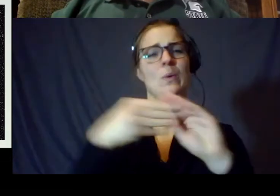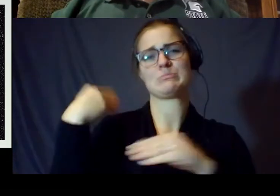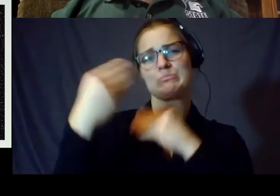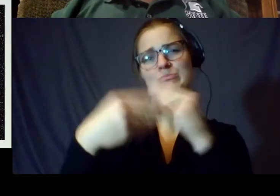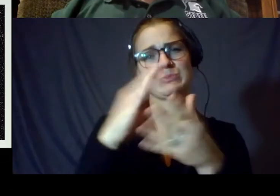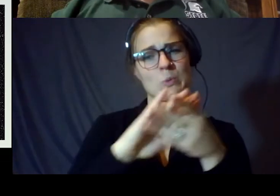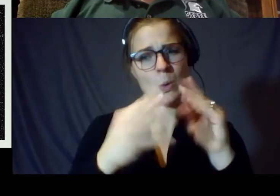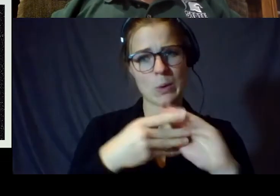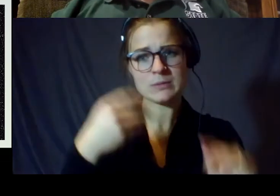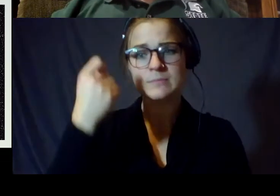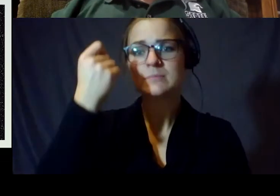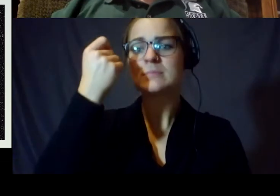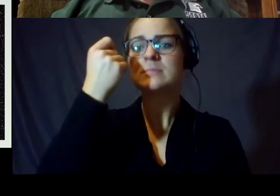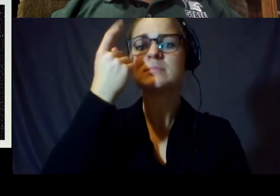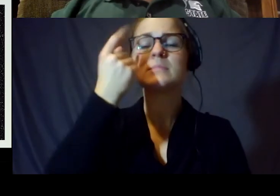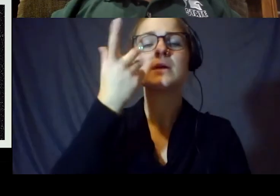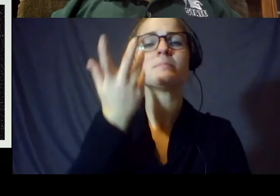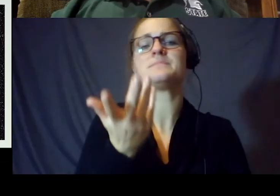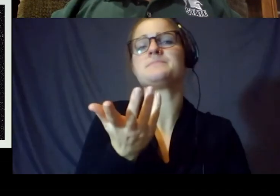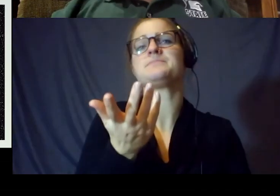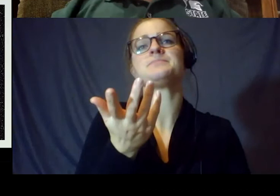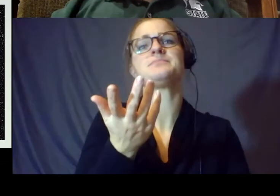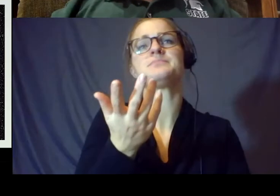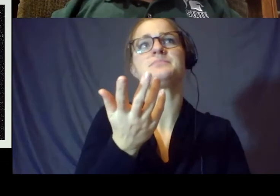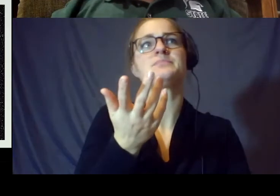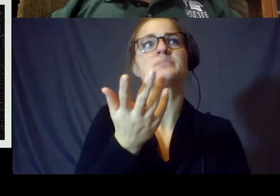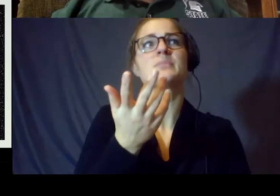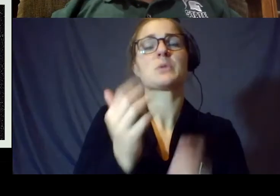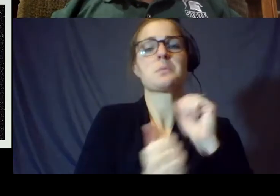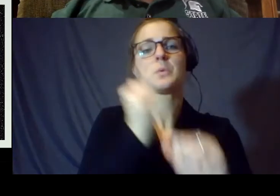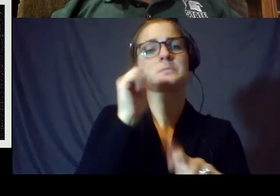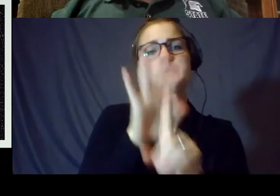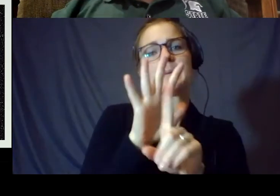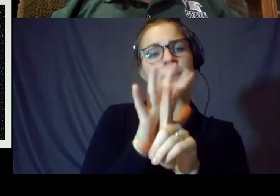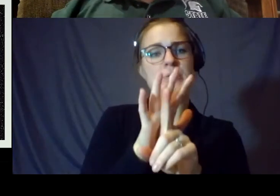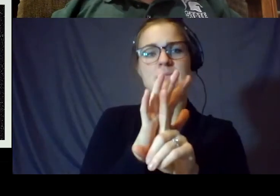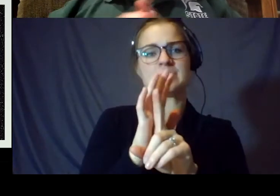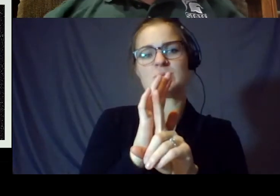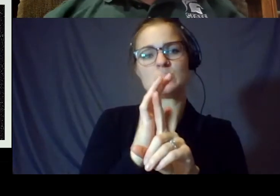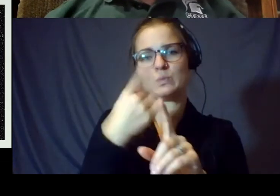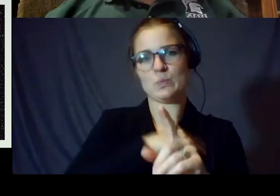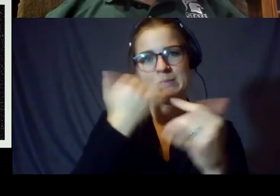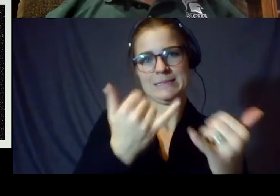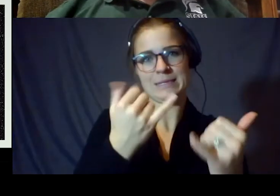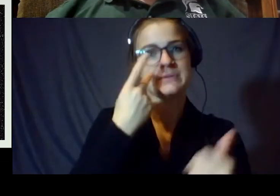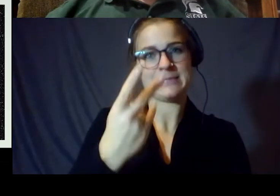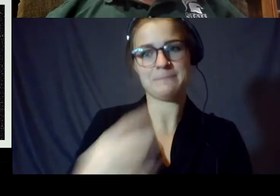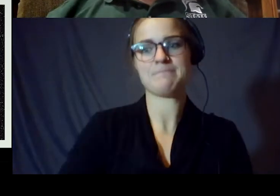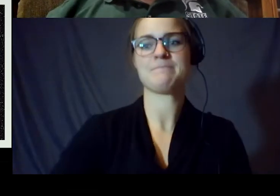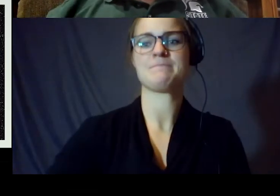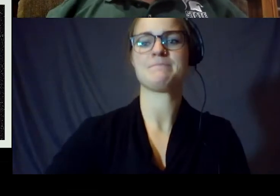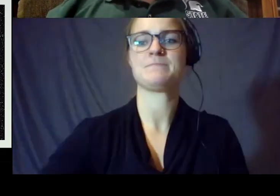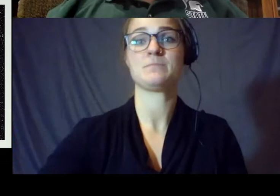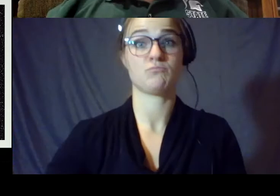But I would say none as populous as the one we're looking at. All right, so time to move